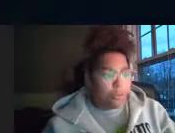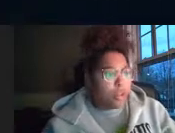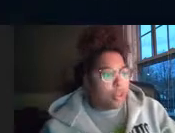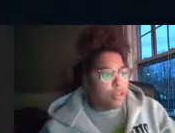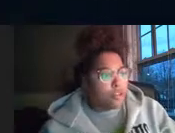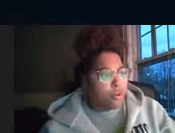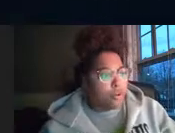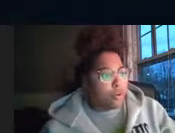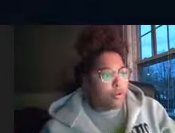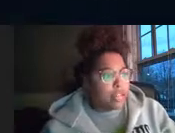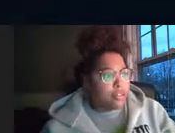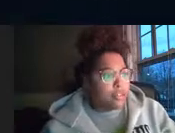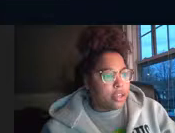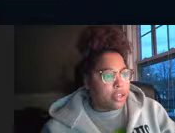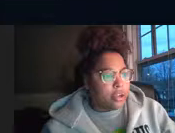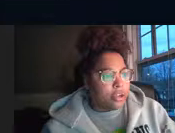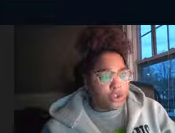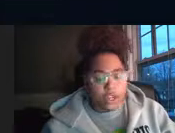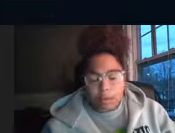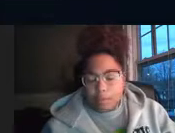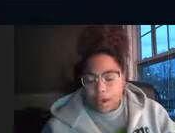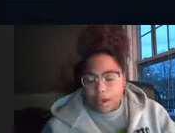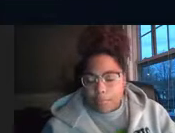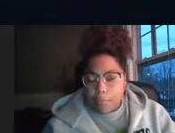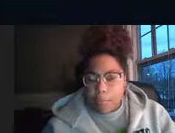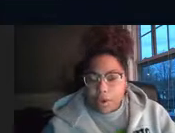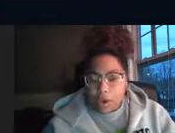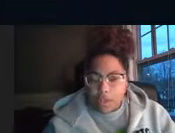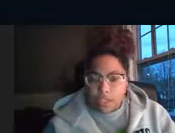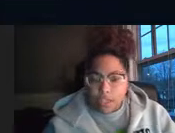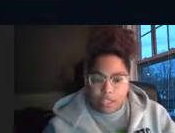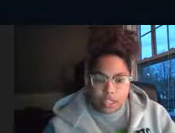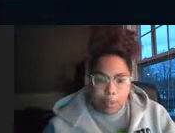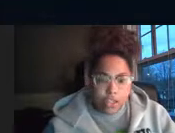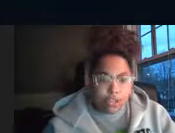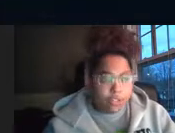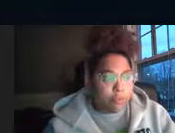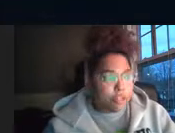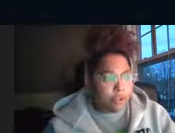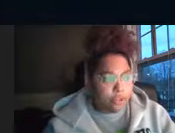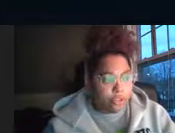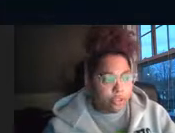the call. And so that's then training 911